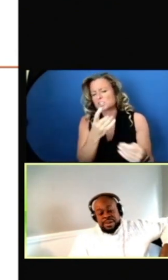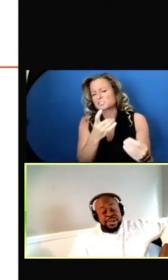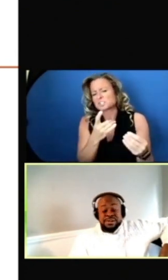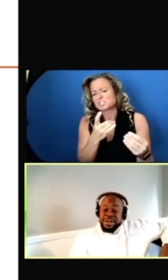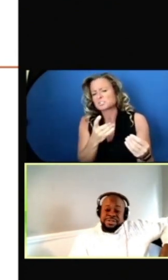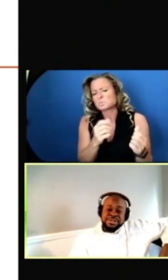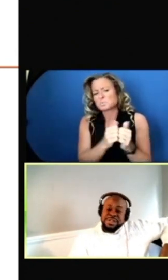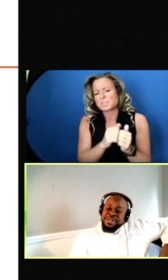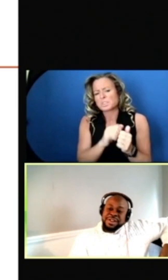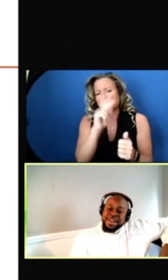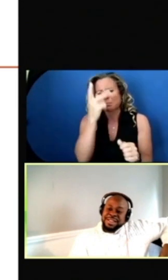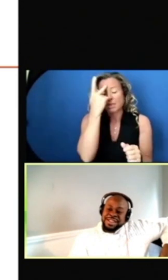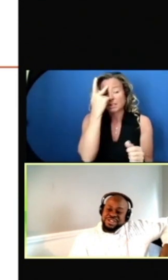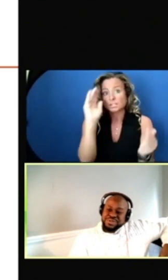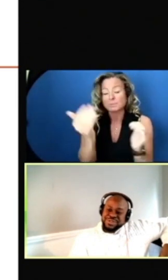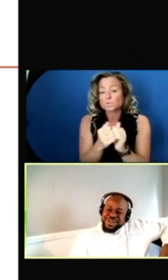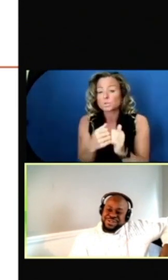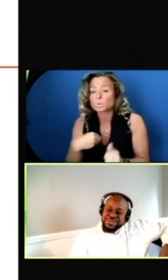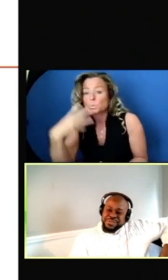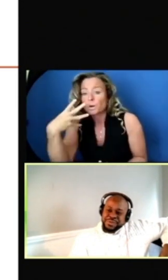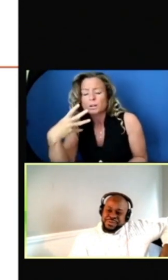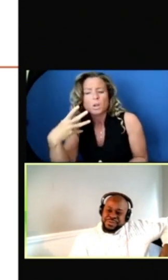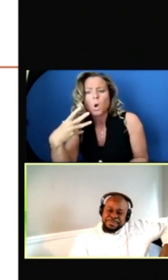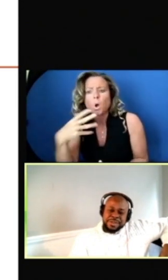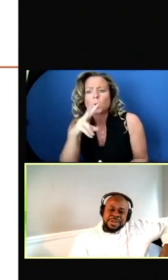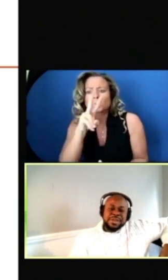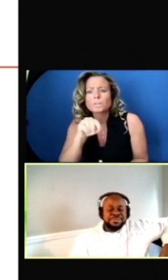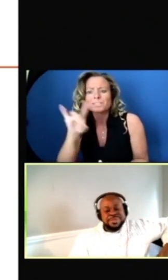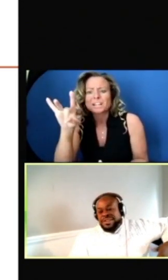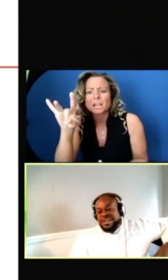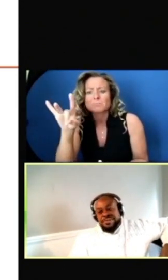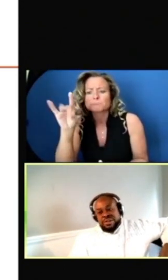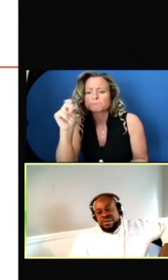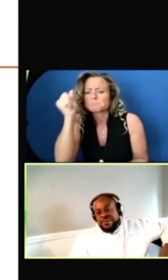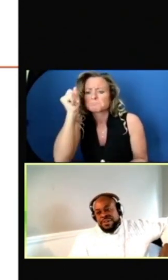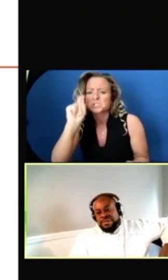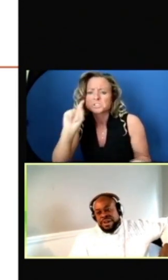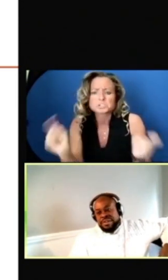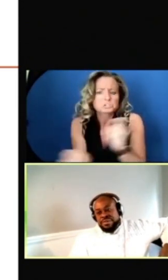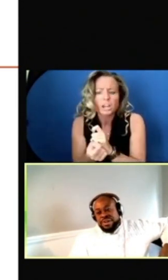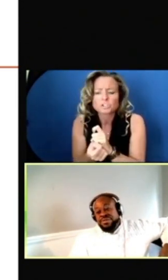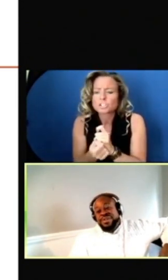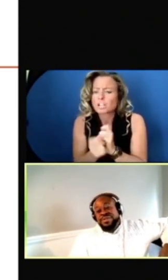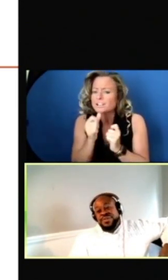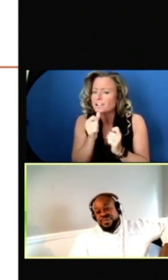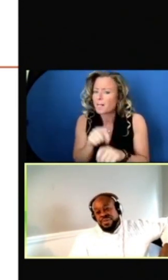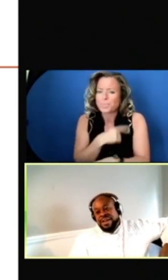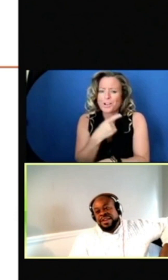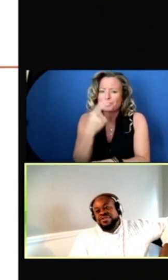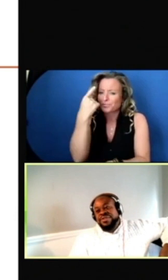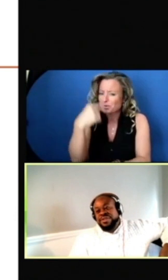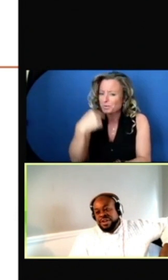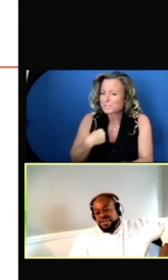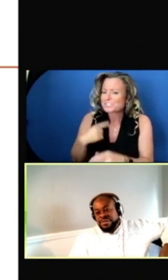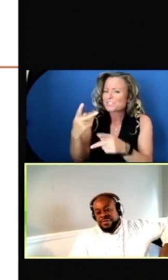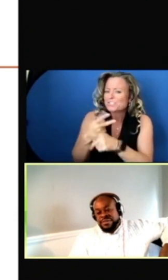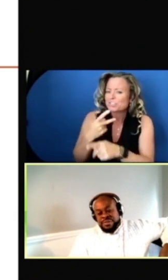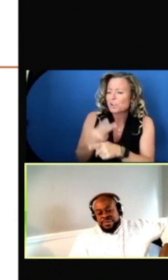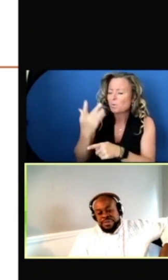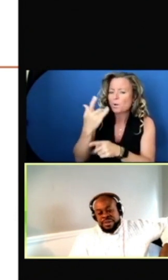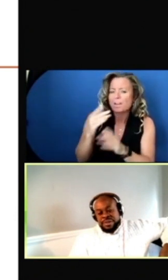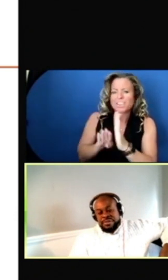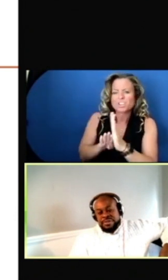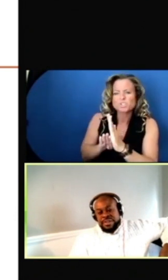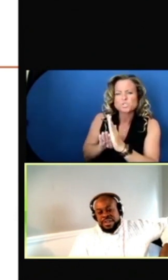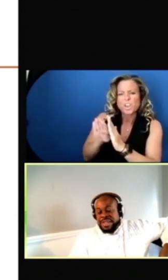were. Around 2008, that trend started to reverse. Didn't take me long to figure out that one of the reasons for why that trend started to